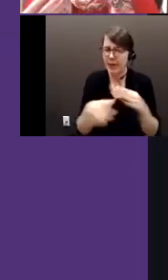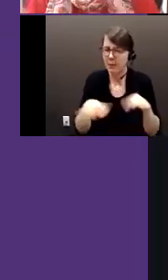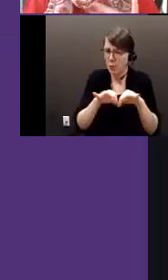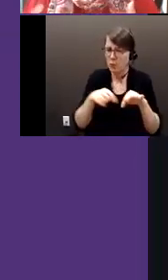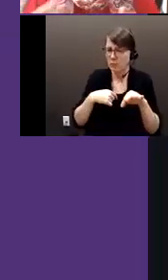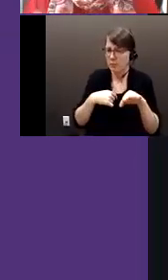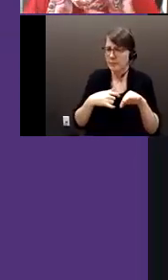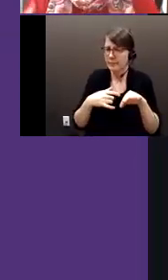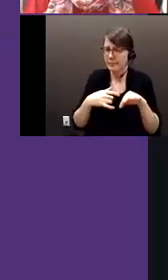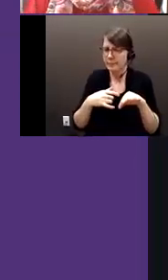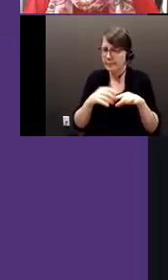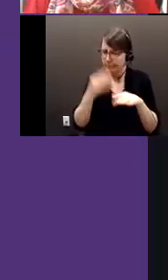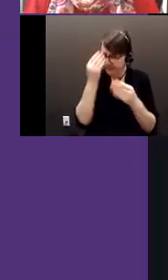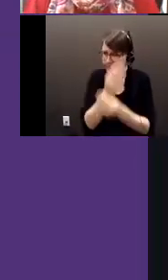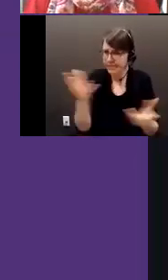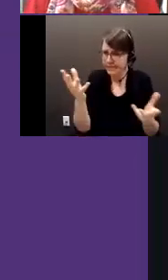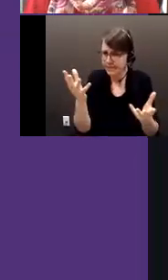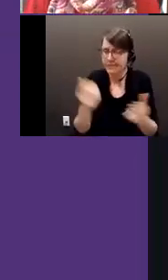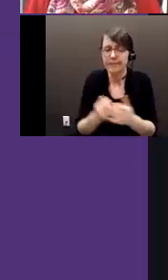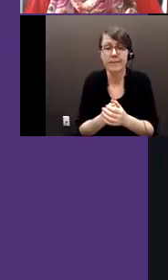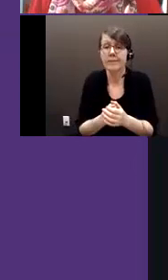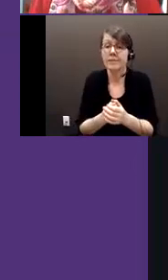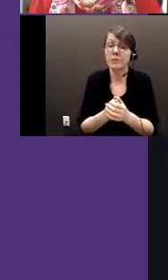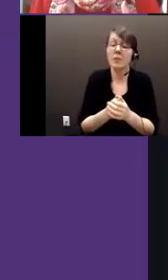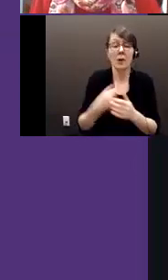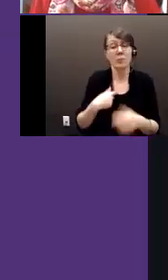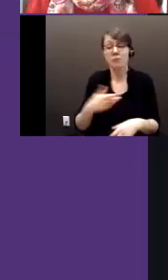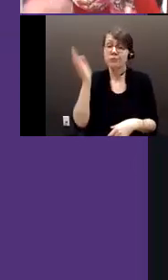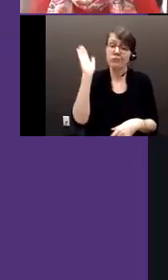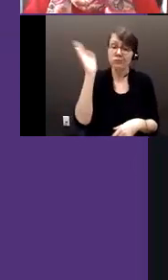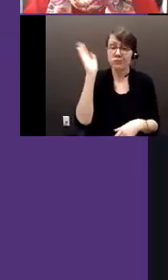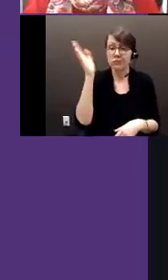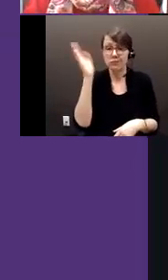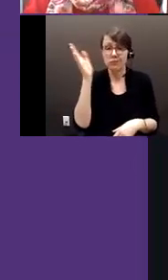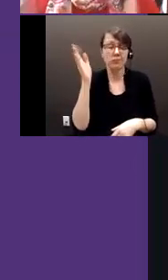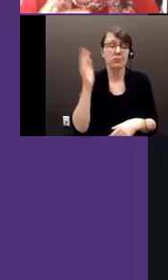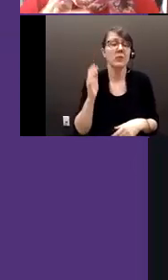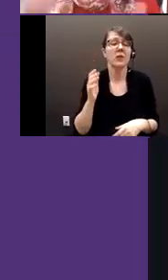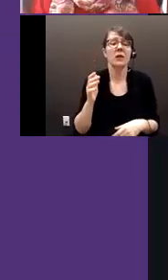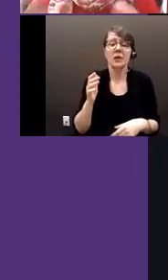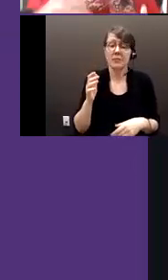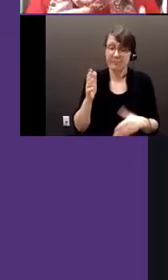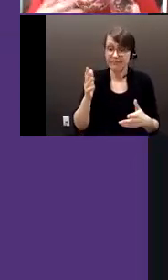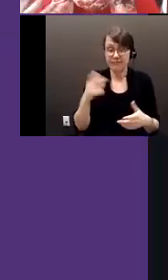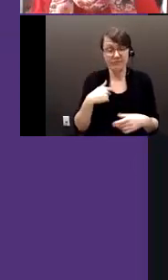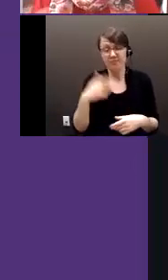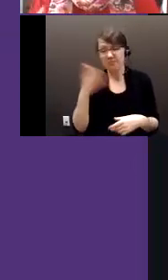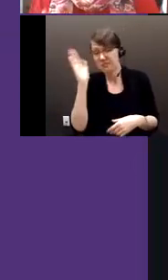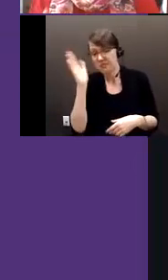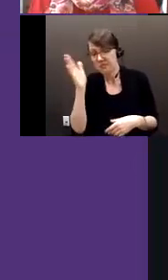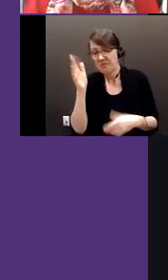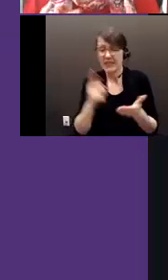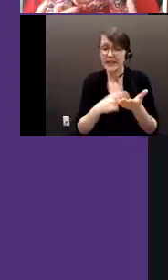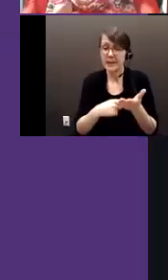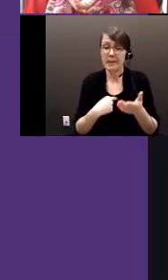as I'm going through my presentation, although I do tend to use the word folks and women sometimes